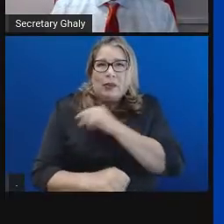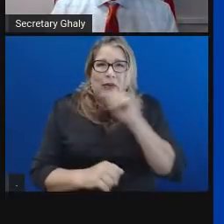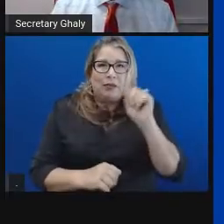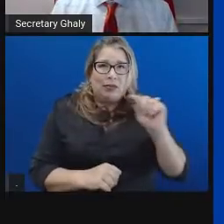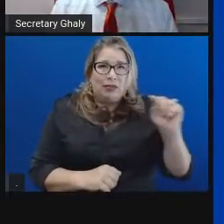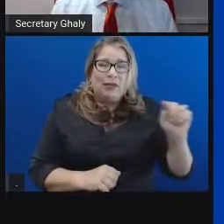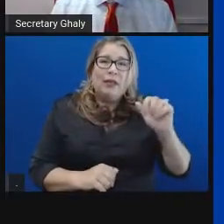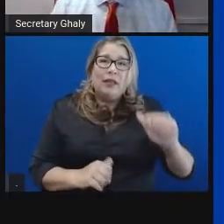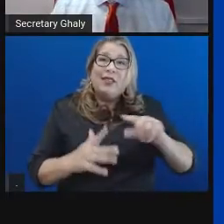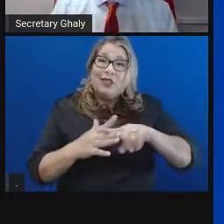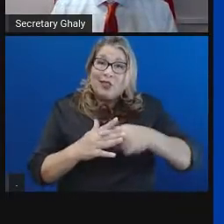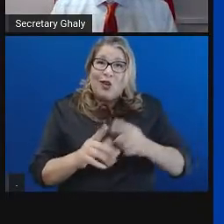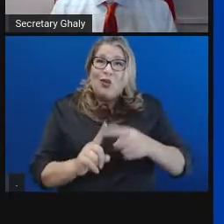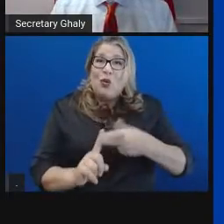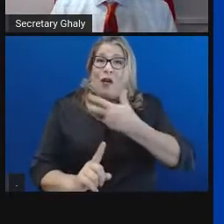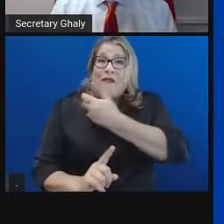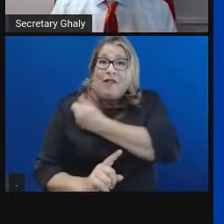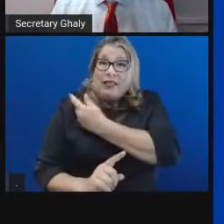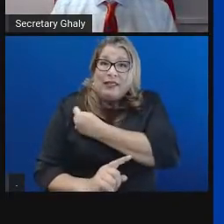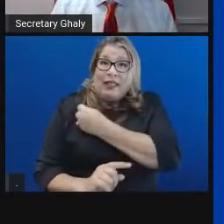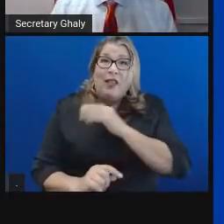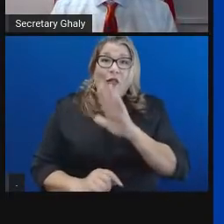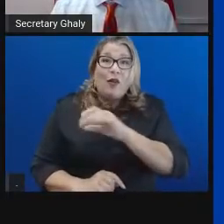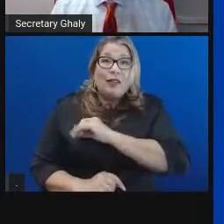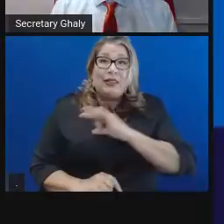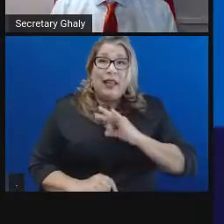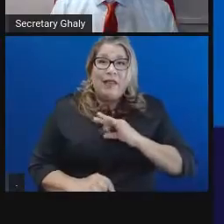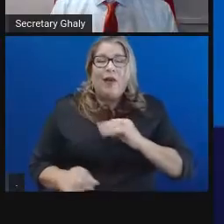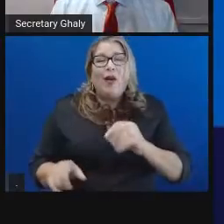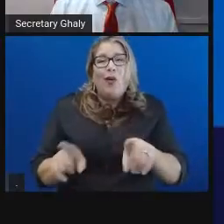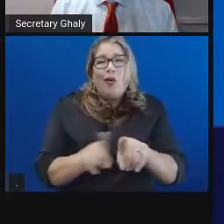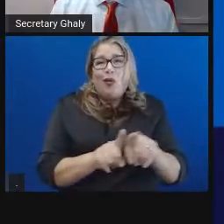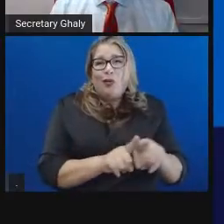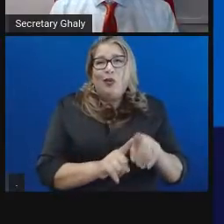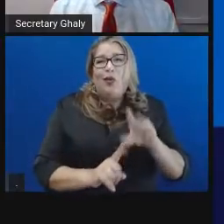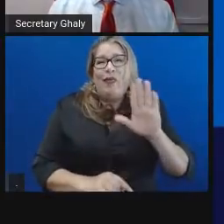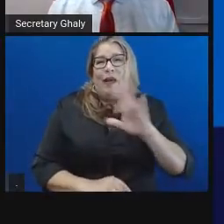vaccinate their patients as well. Next slide.